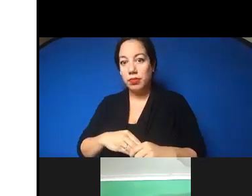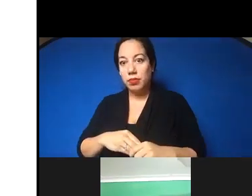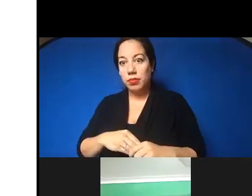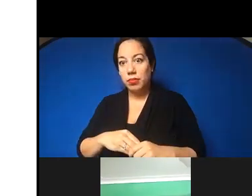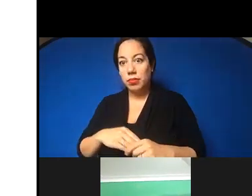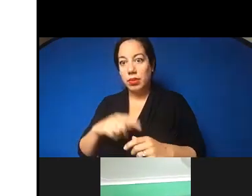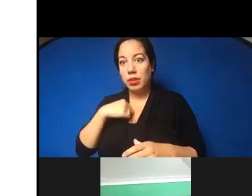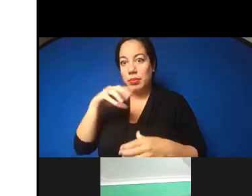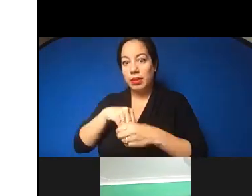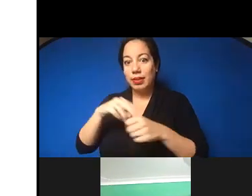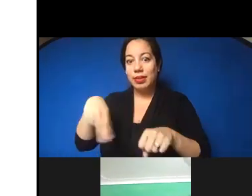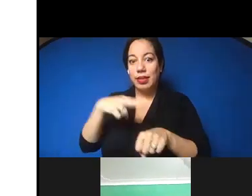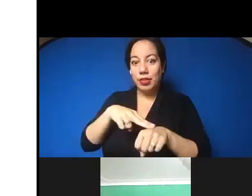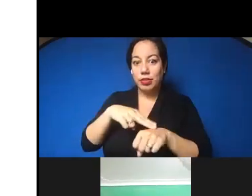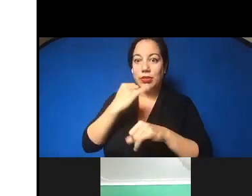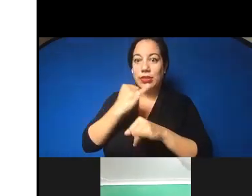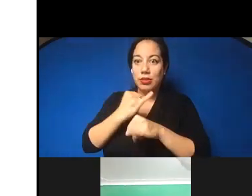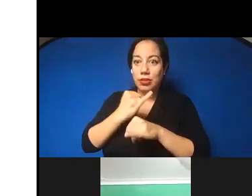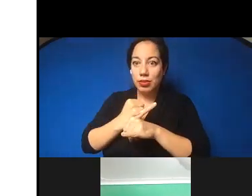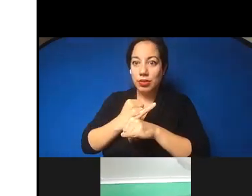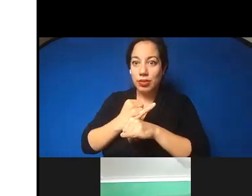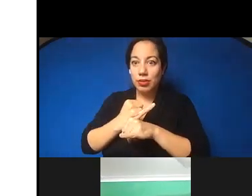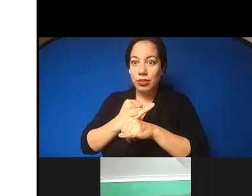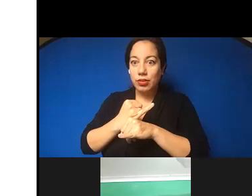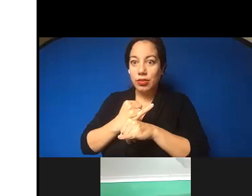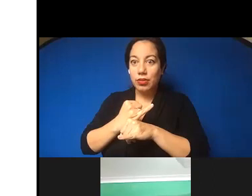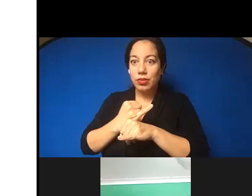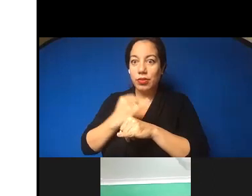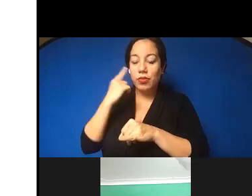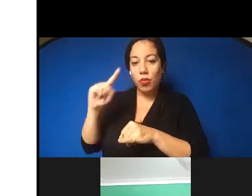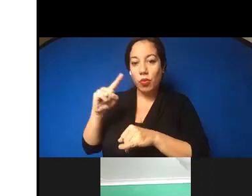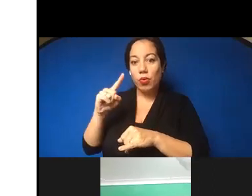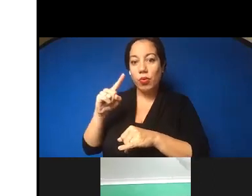National Constitution Amendment Committee as a youth representative.